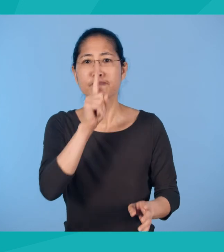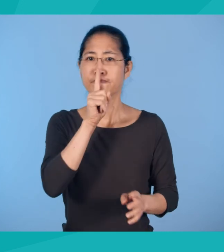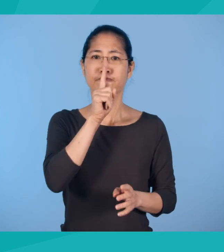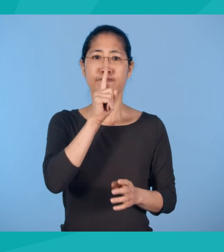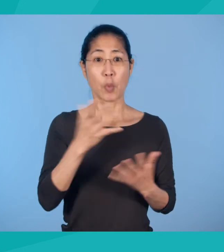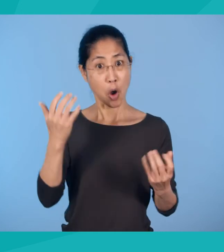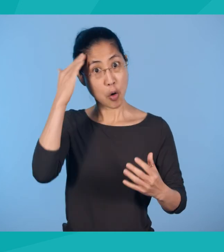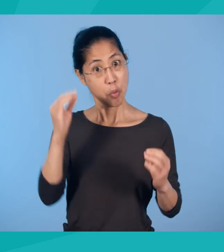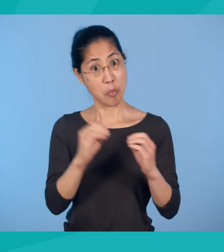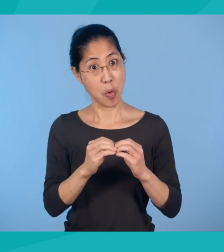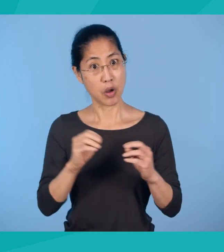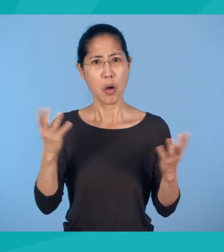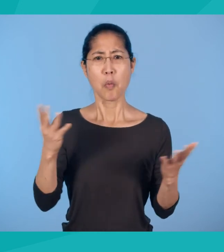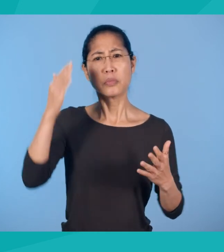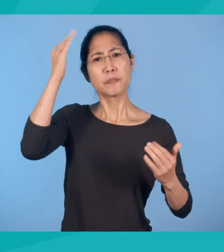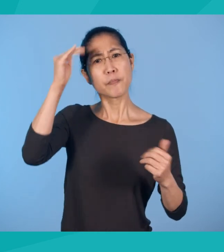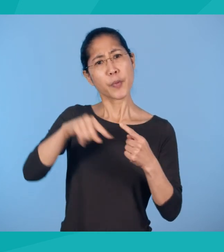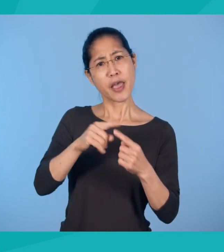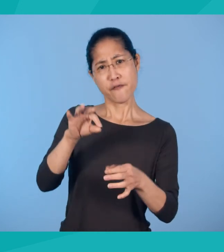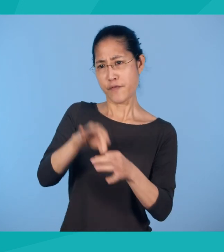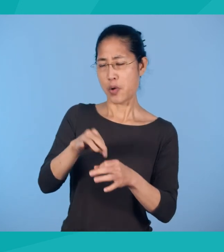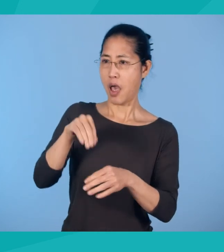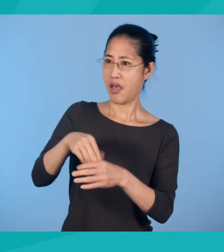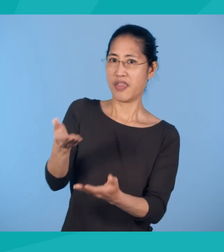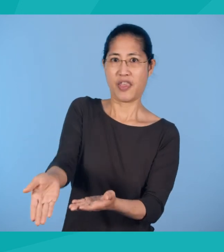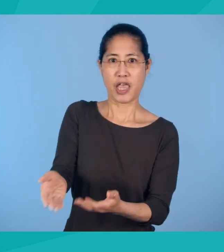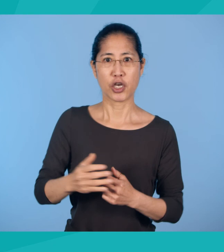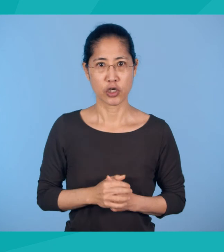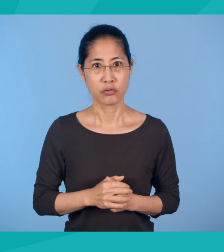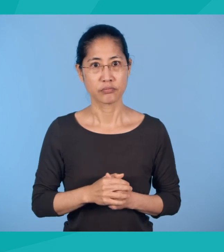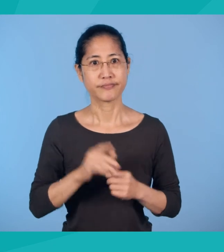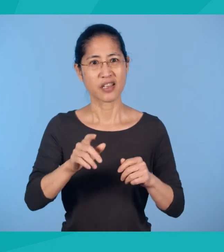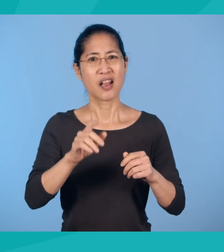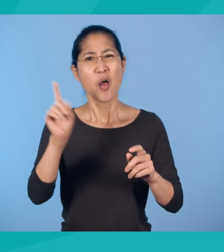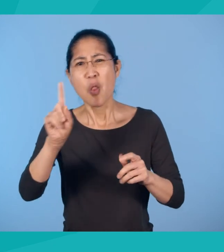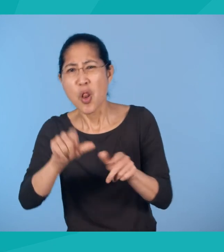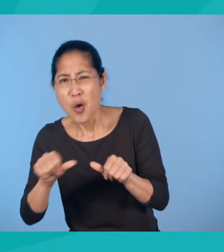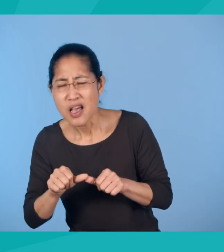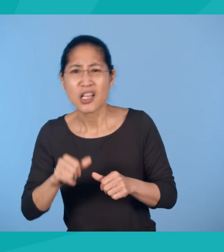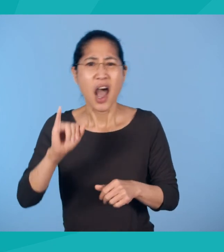what you voted for. To learn more about what to expect when voting at the polls, including how to